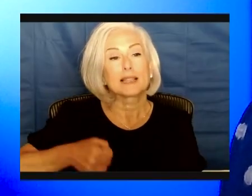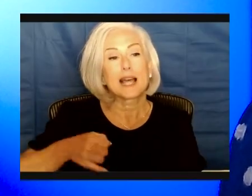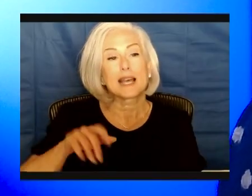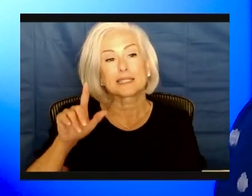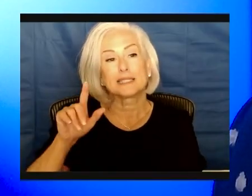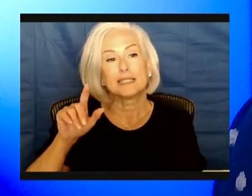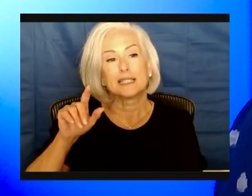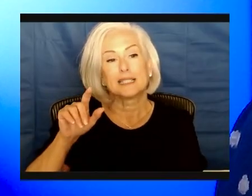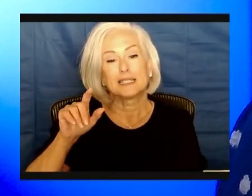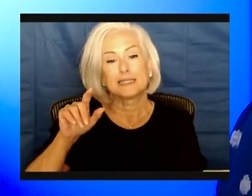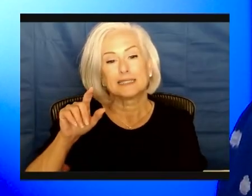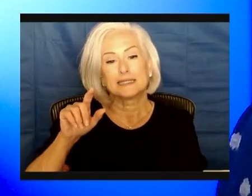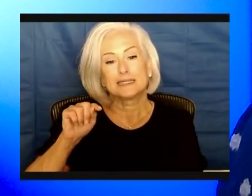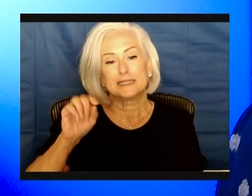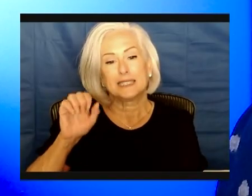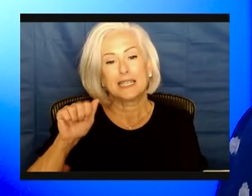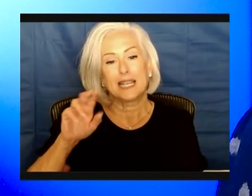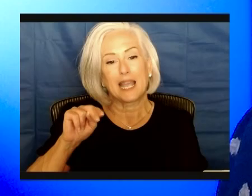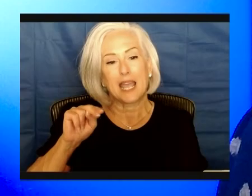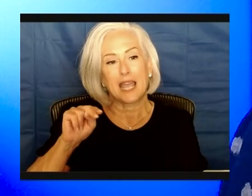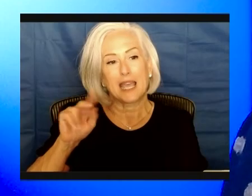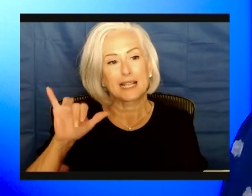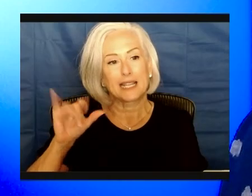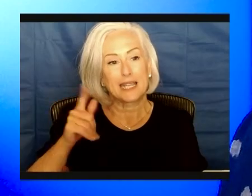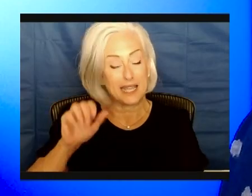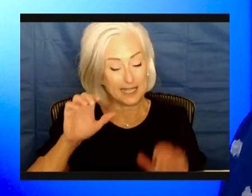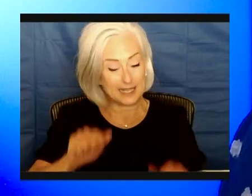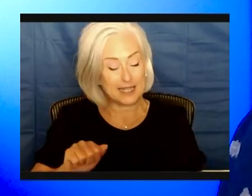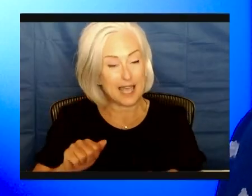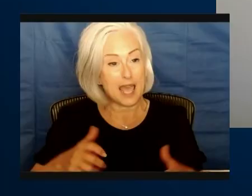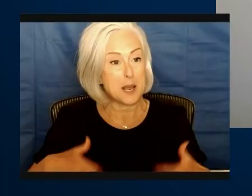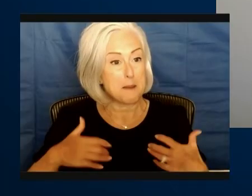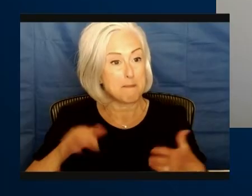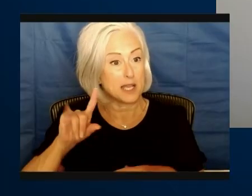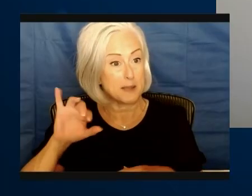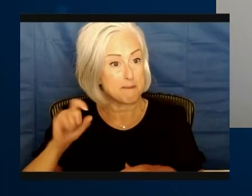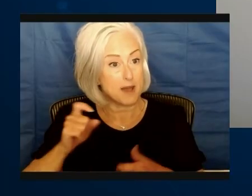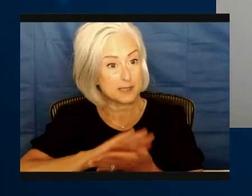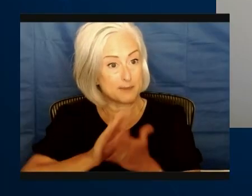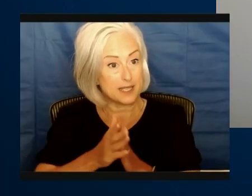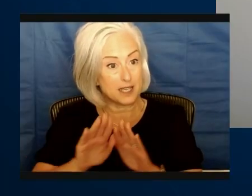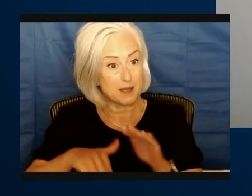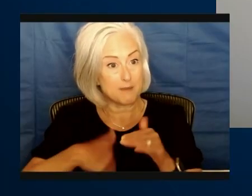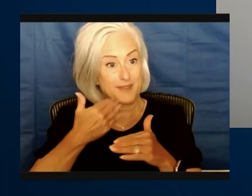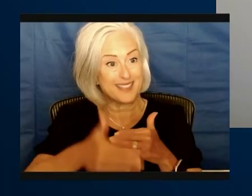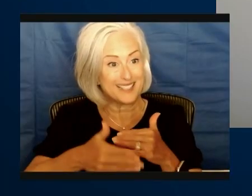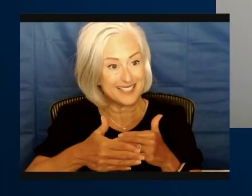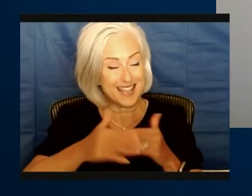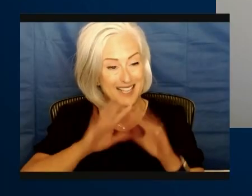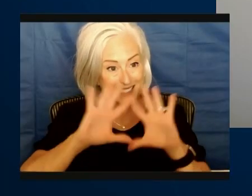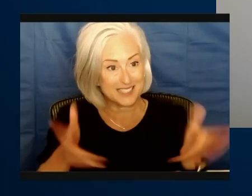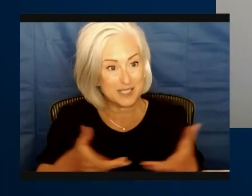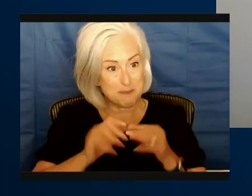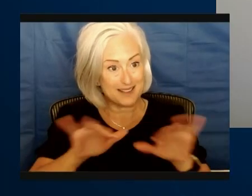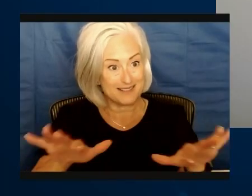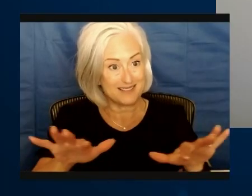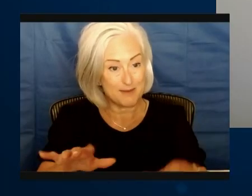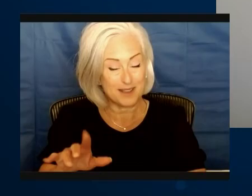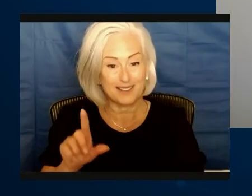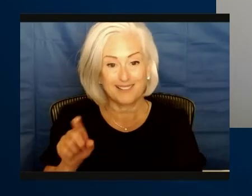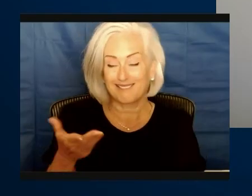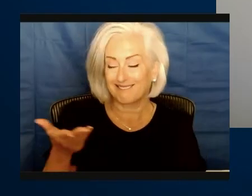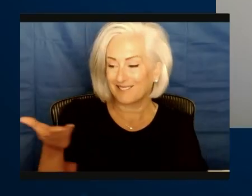Wants to know, could monkeypox turn into the next pandemic? Yeah. Go ahead.